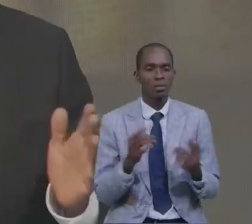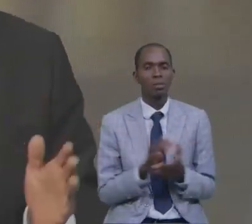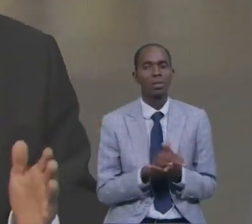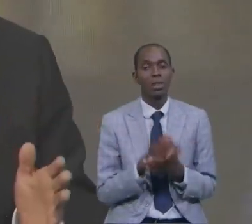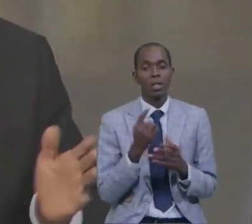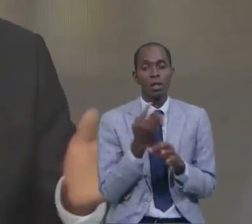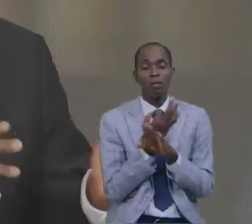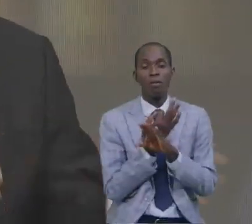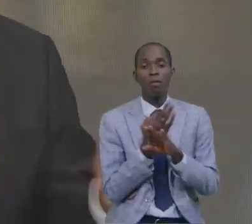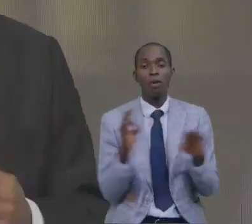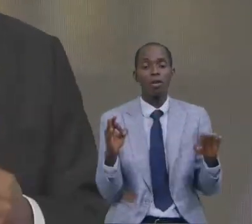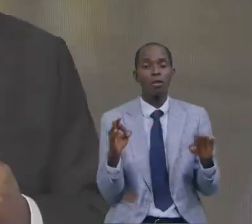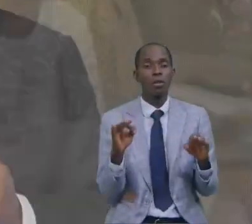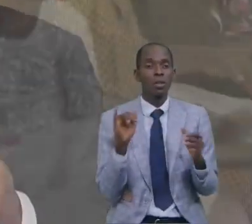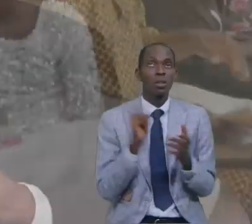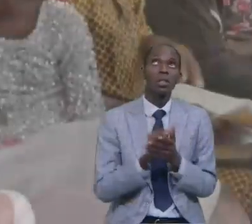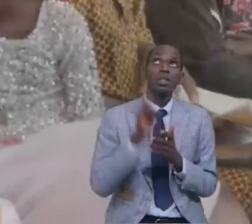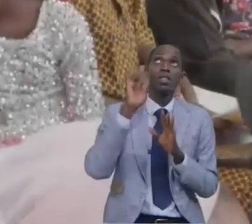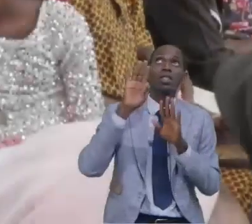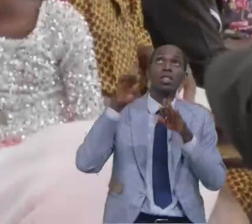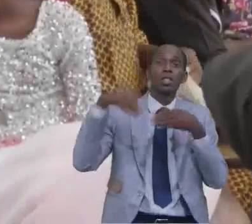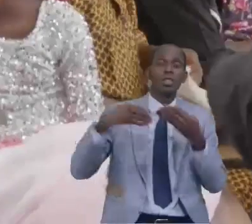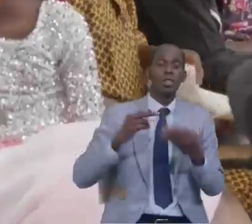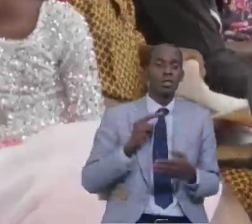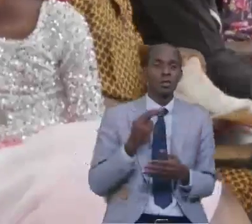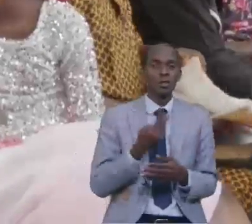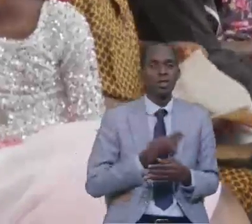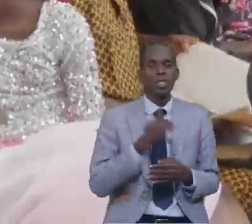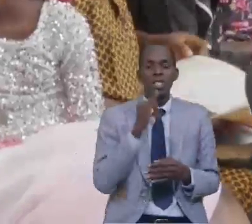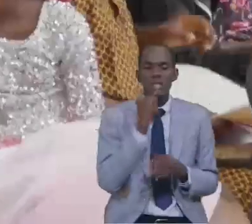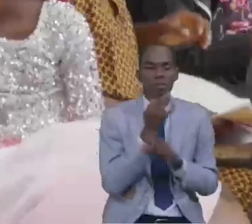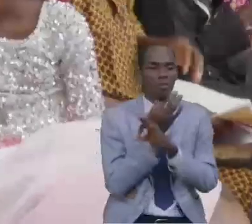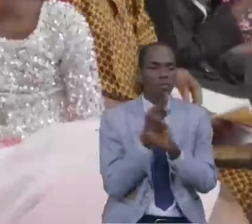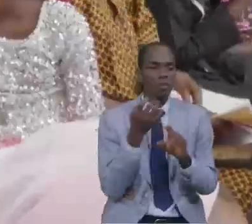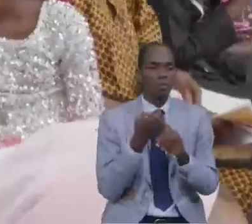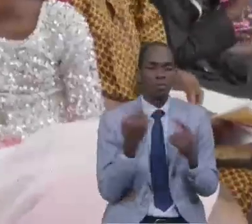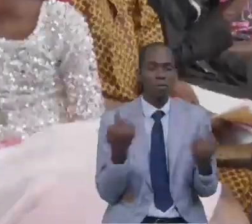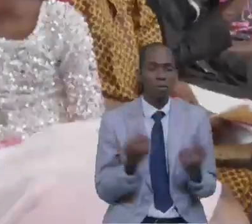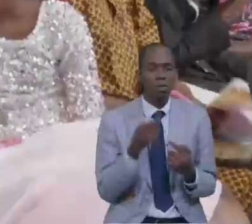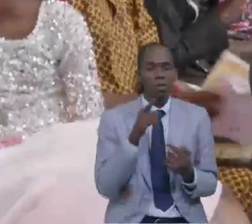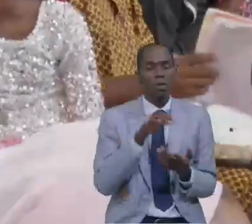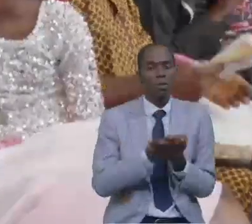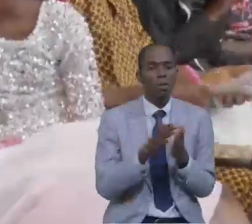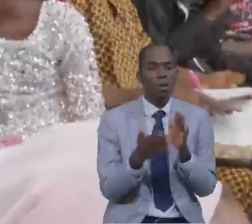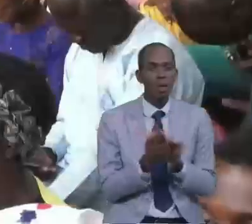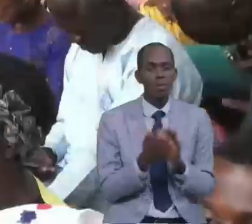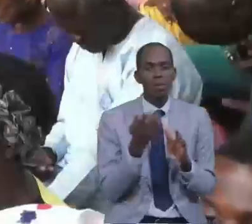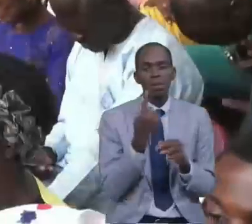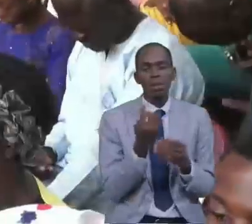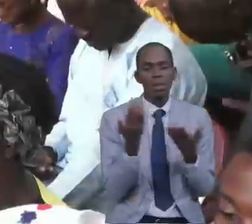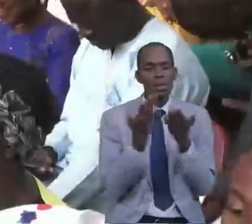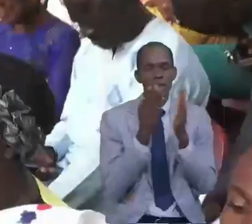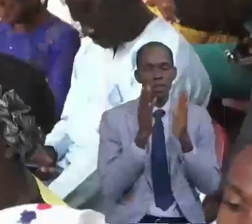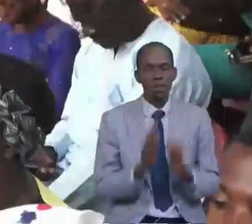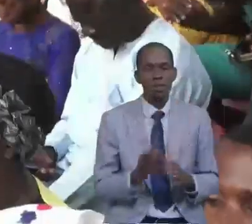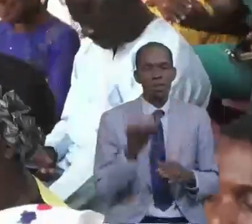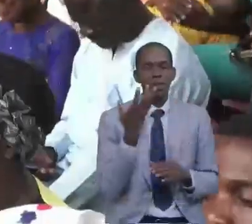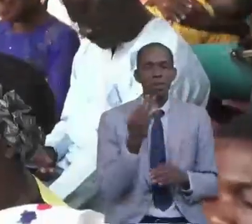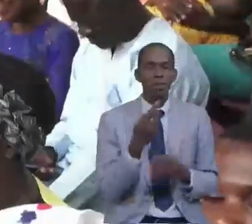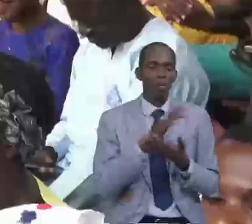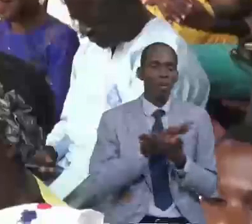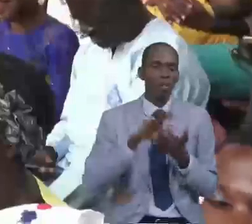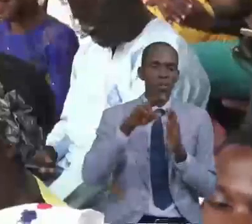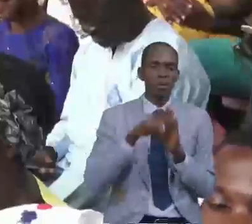the servants of righteousness. And then end naughtiness blocked